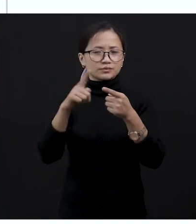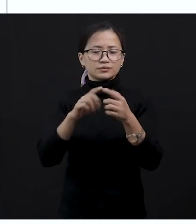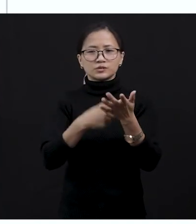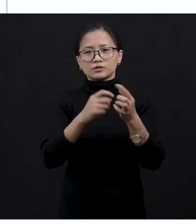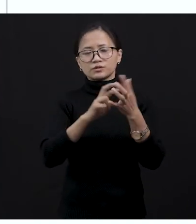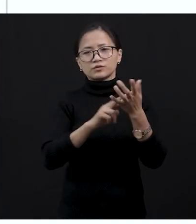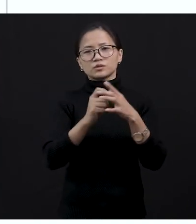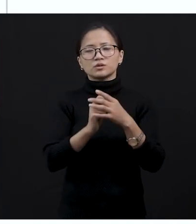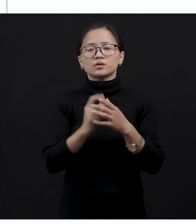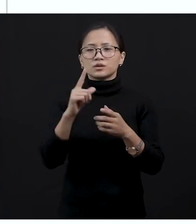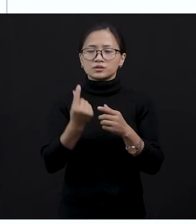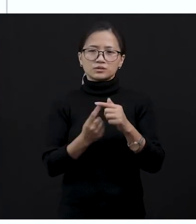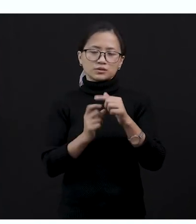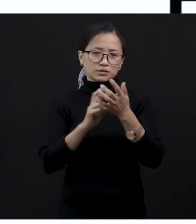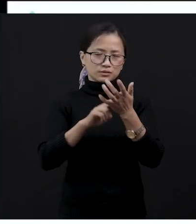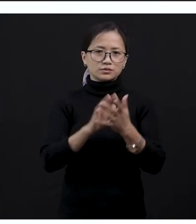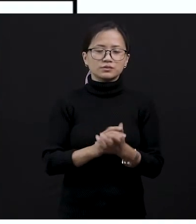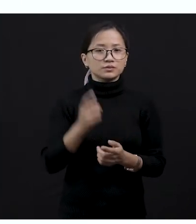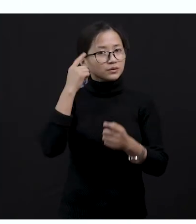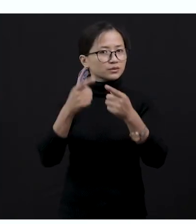different seasons, okay?